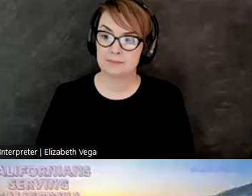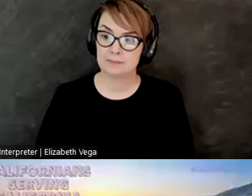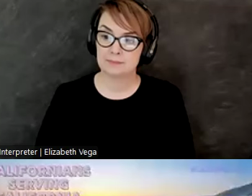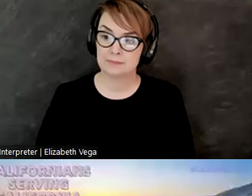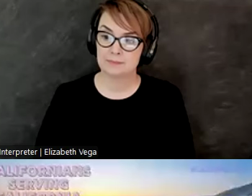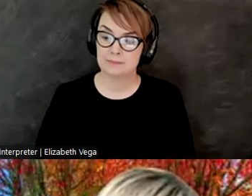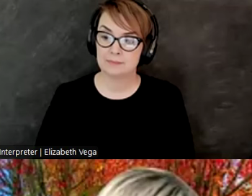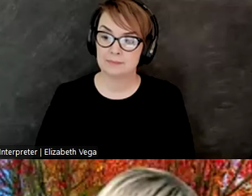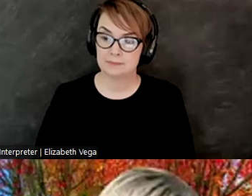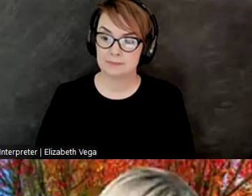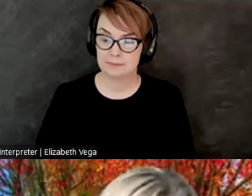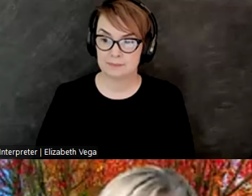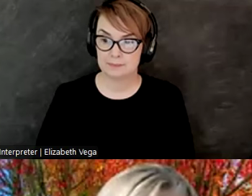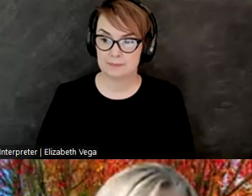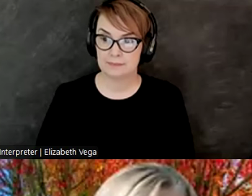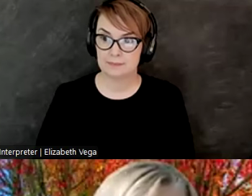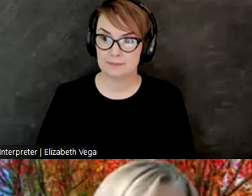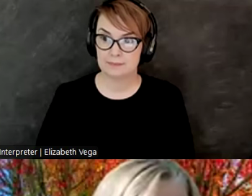Okay.